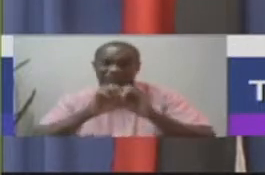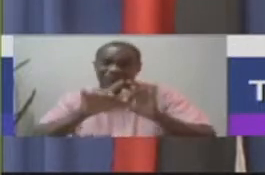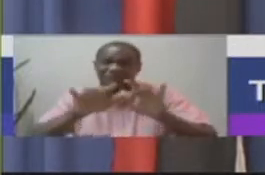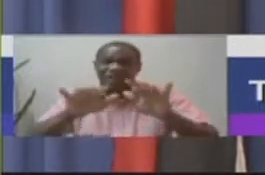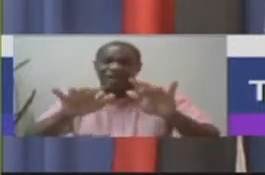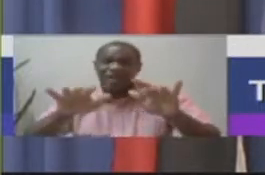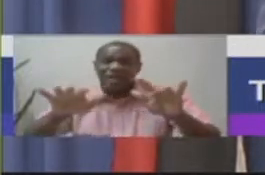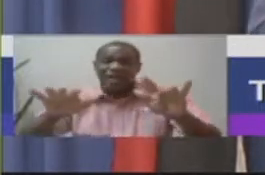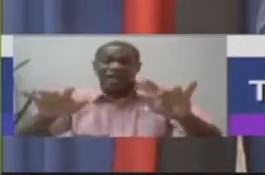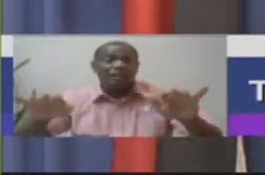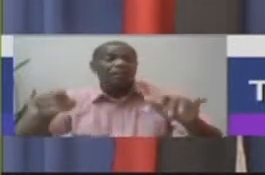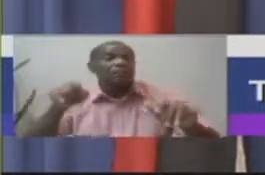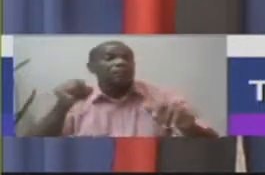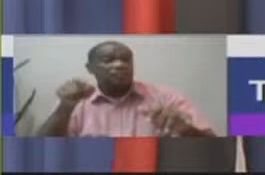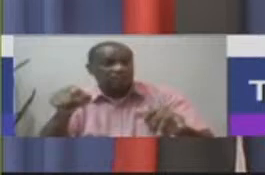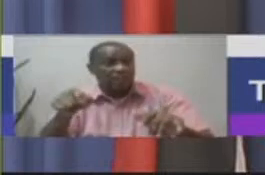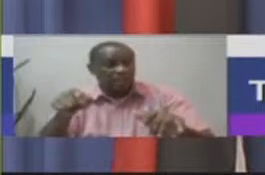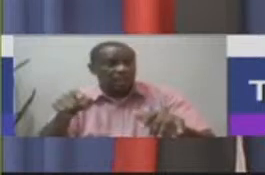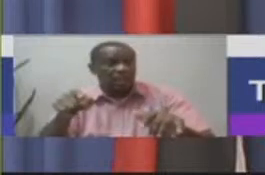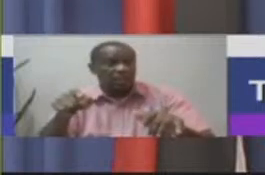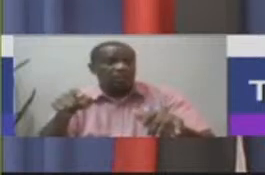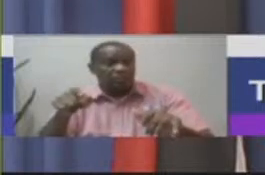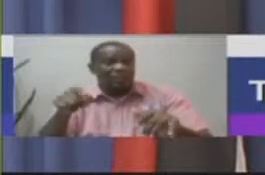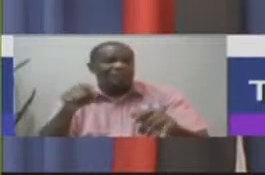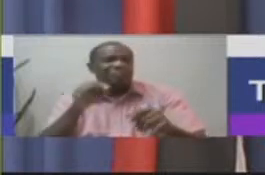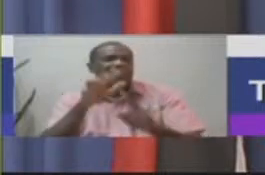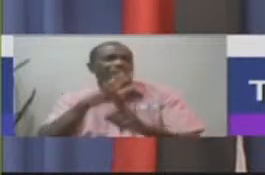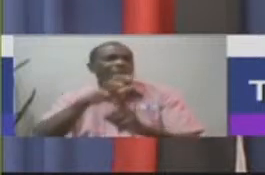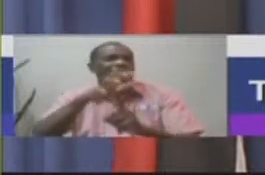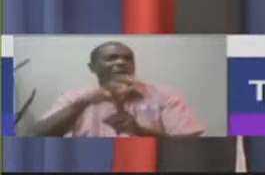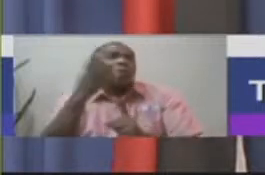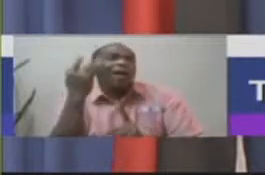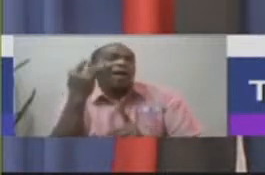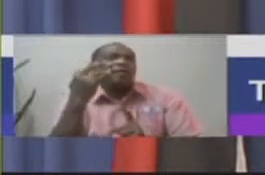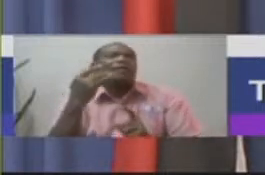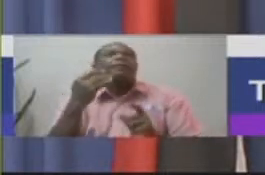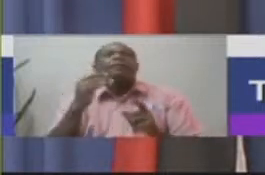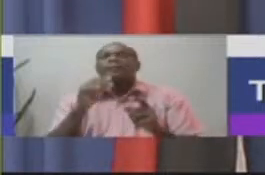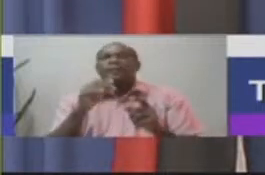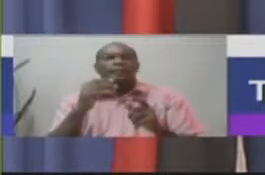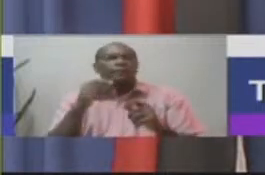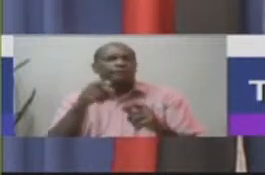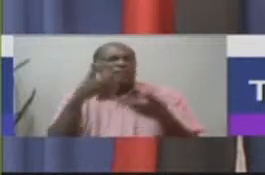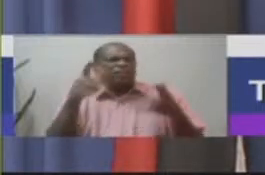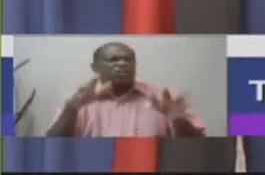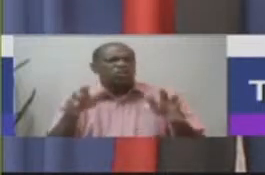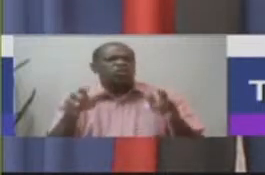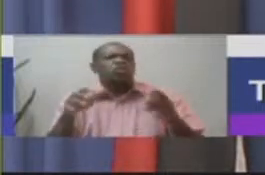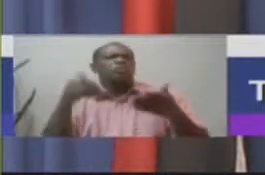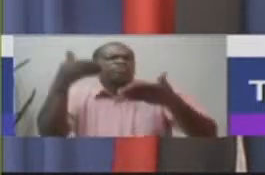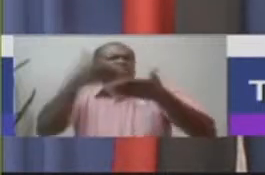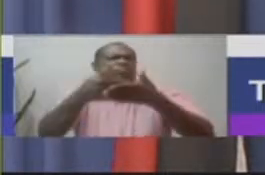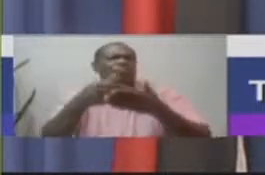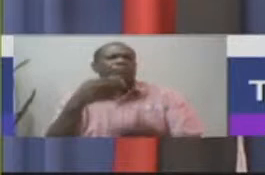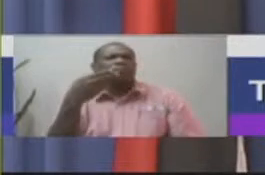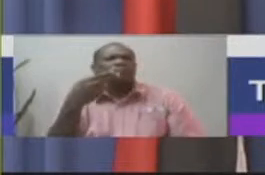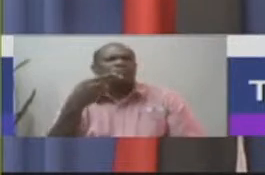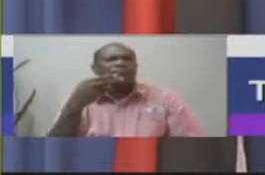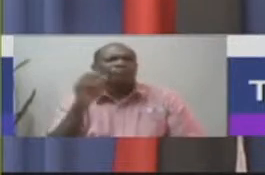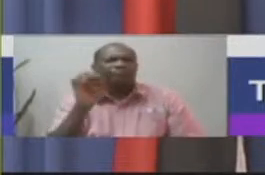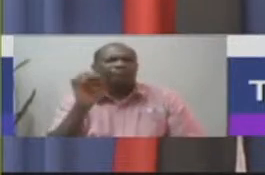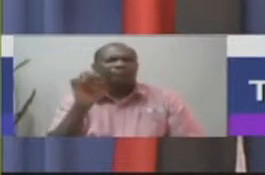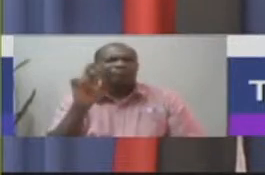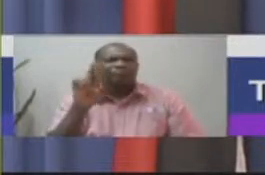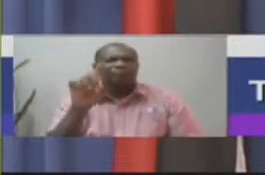immunity. And of course, it was thought then that when you get to that point, everything was all right and you could just proceed. And because you have